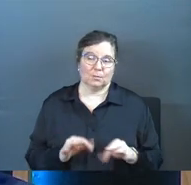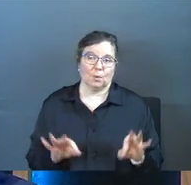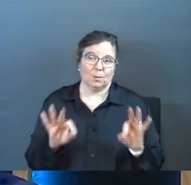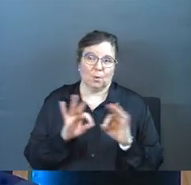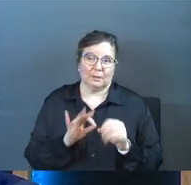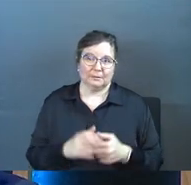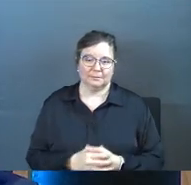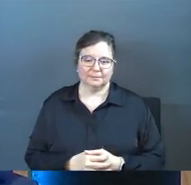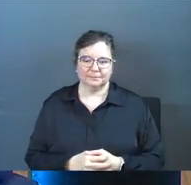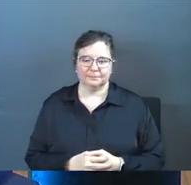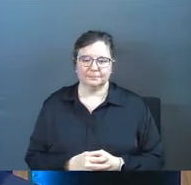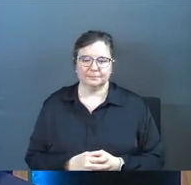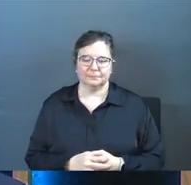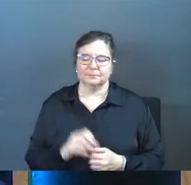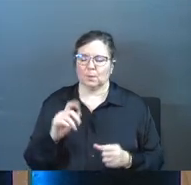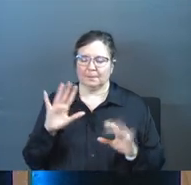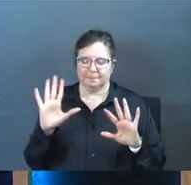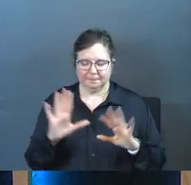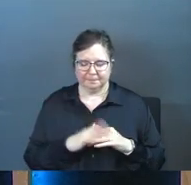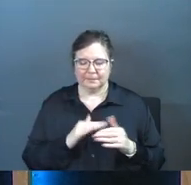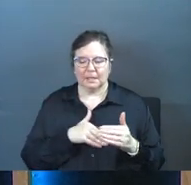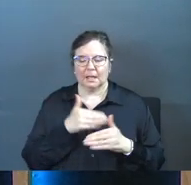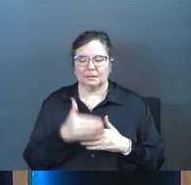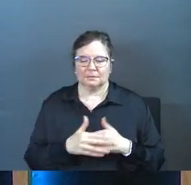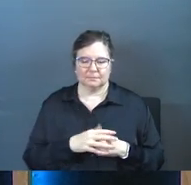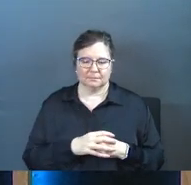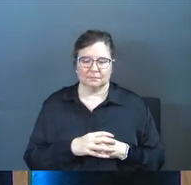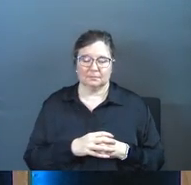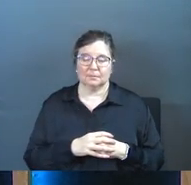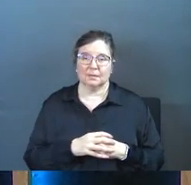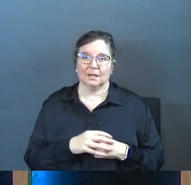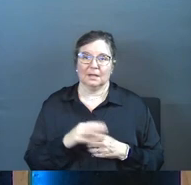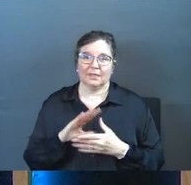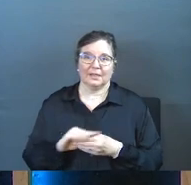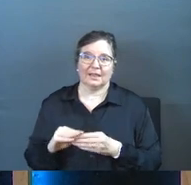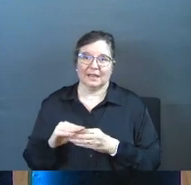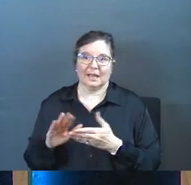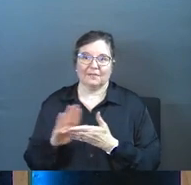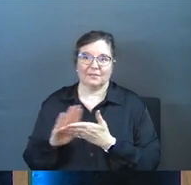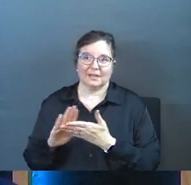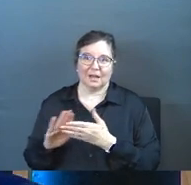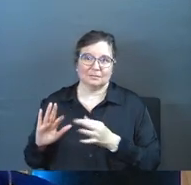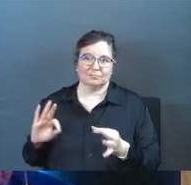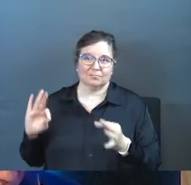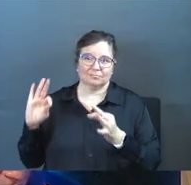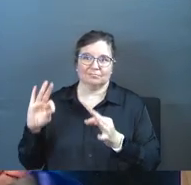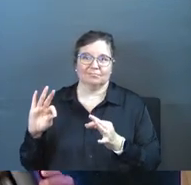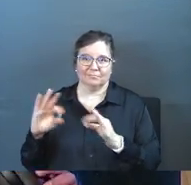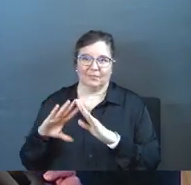important. Okay, next, the legend of the house cleaning perfection.